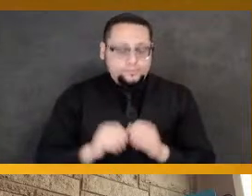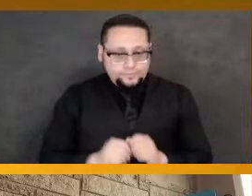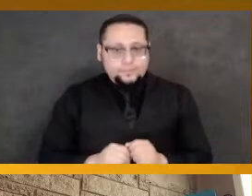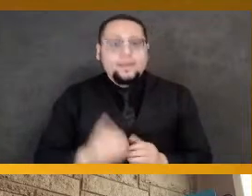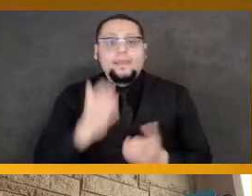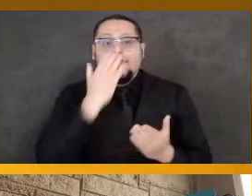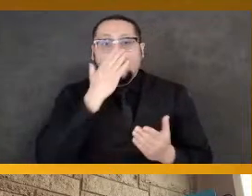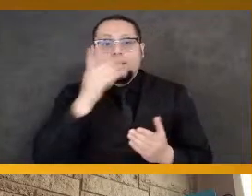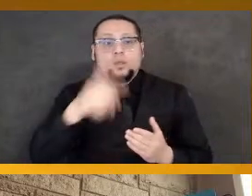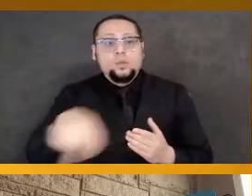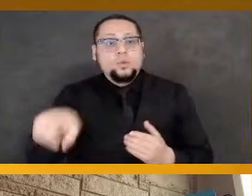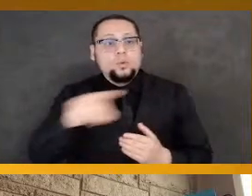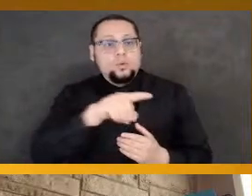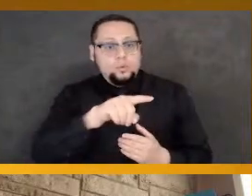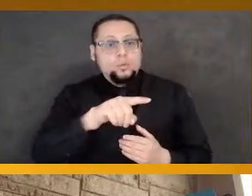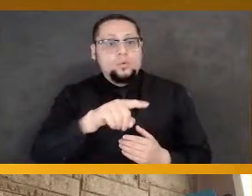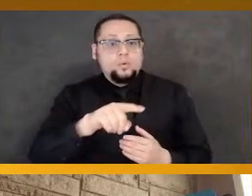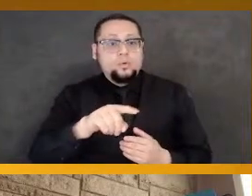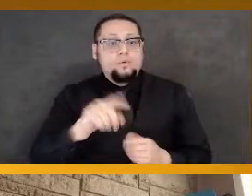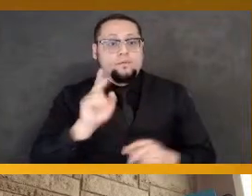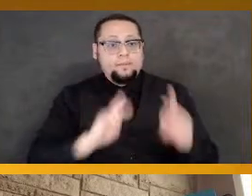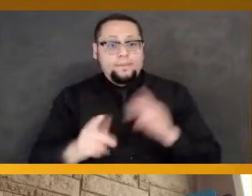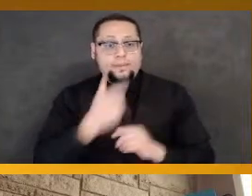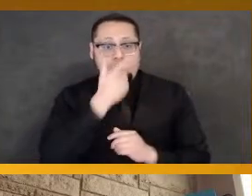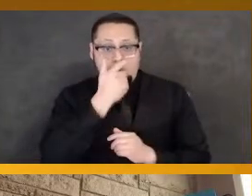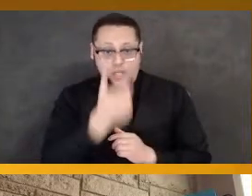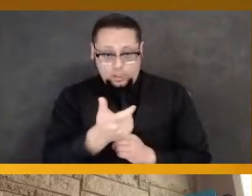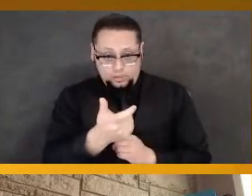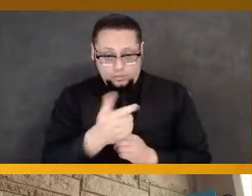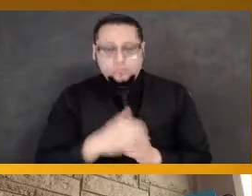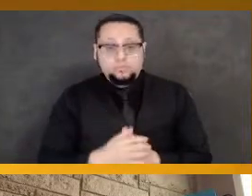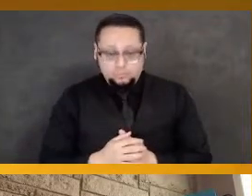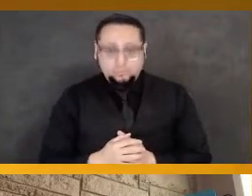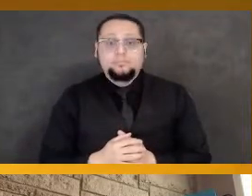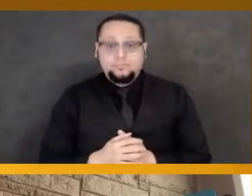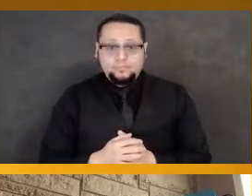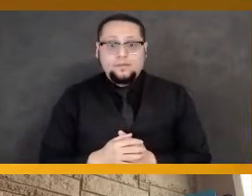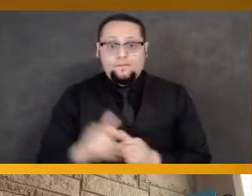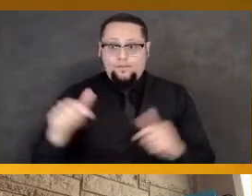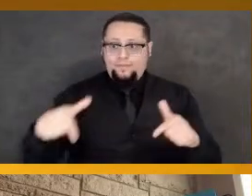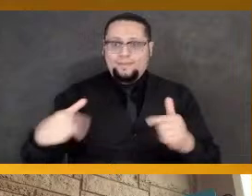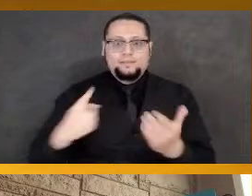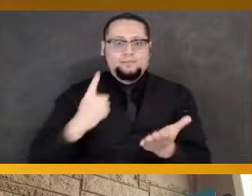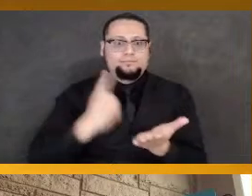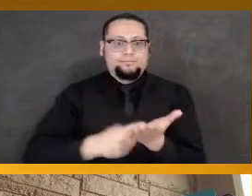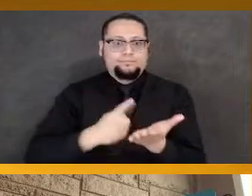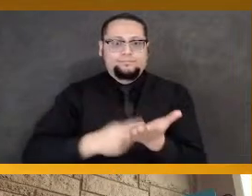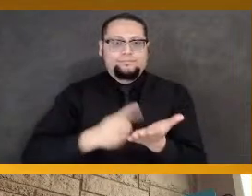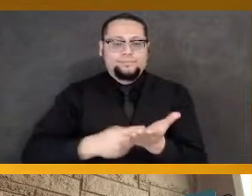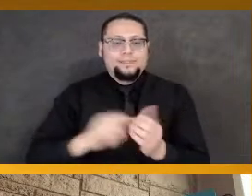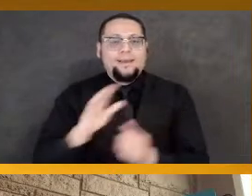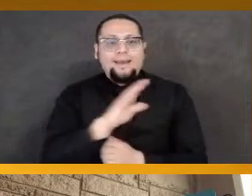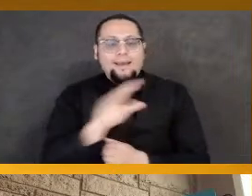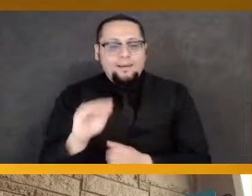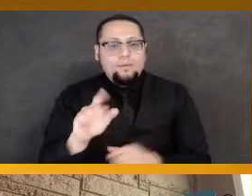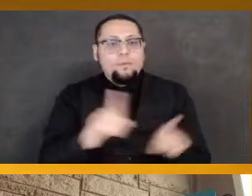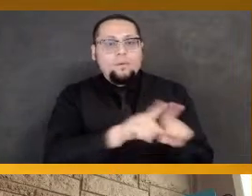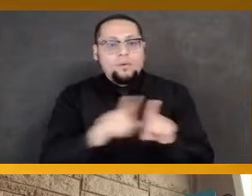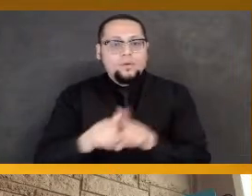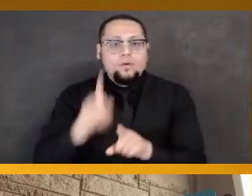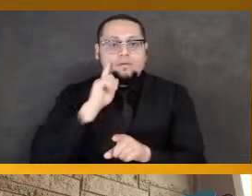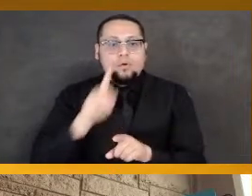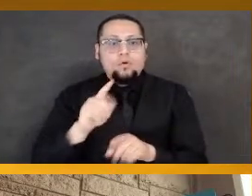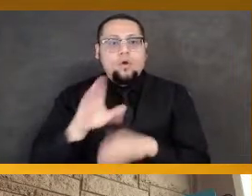thank you to everyone watching and tuning in for this critical conversation, and as well as all